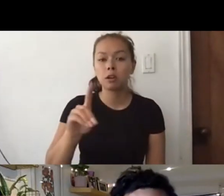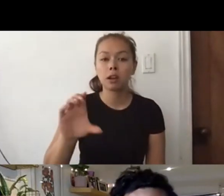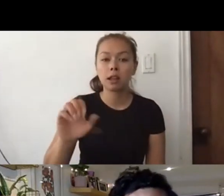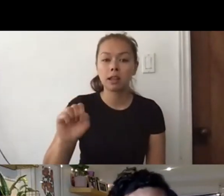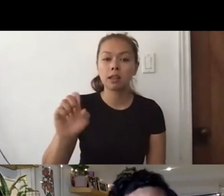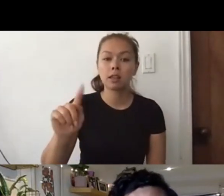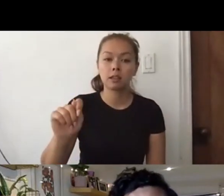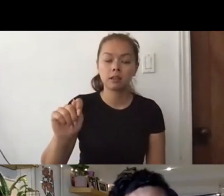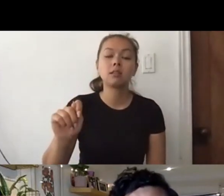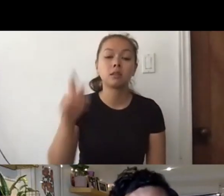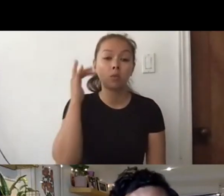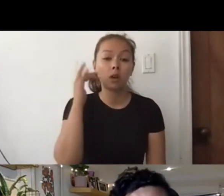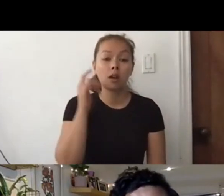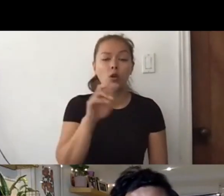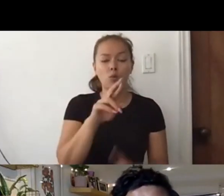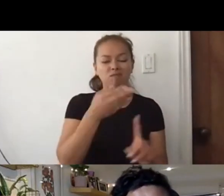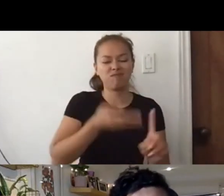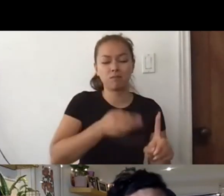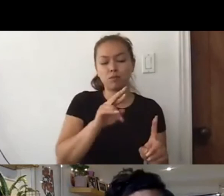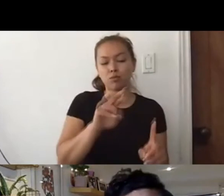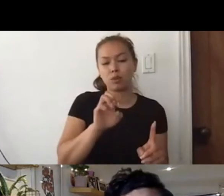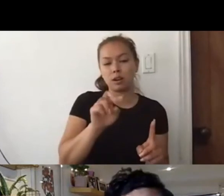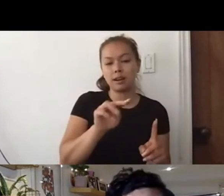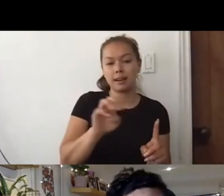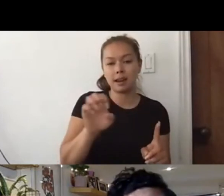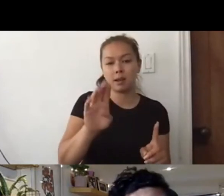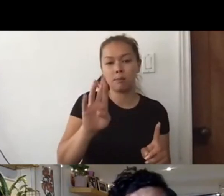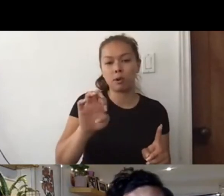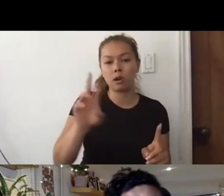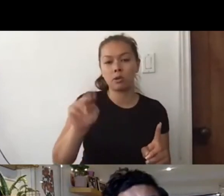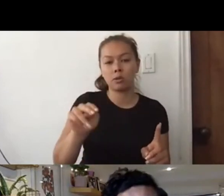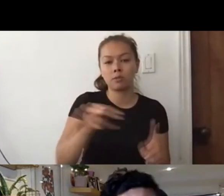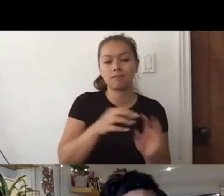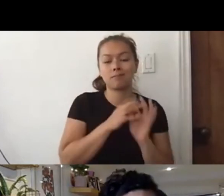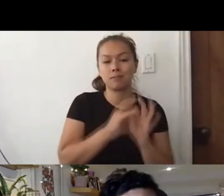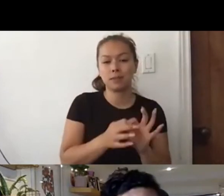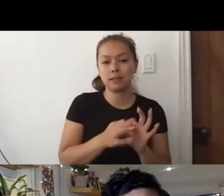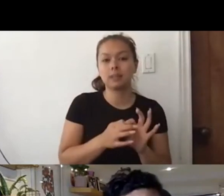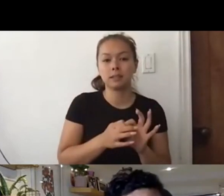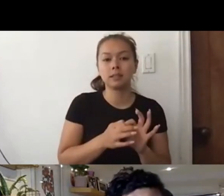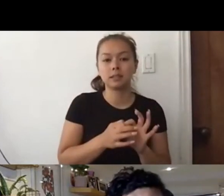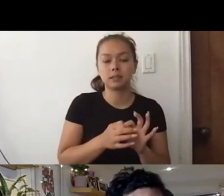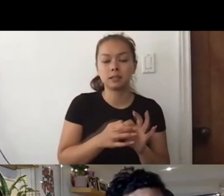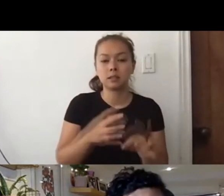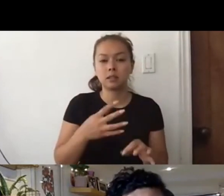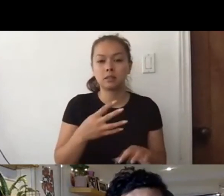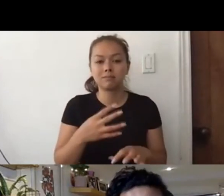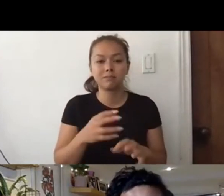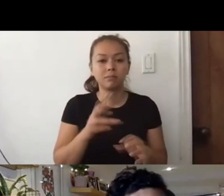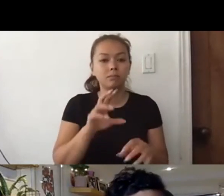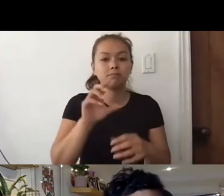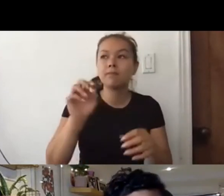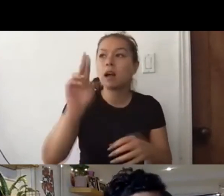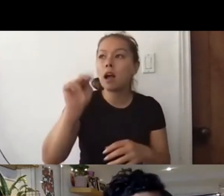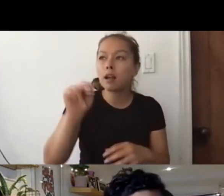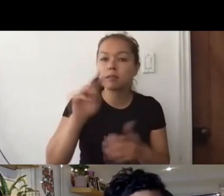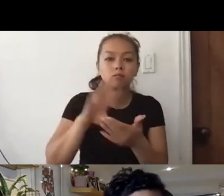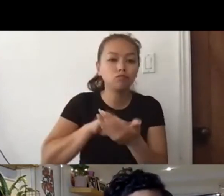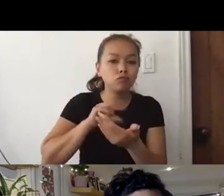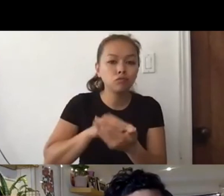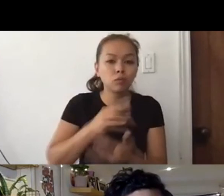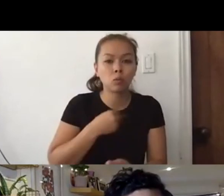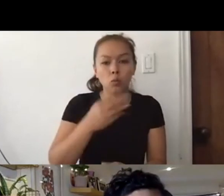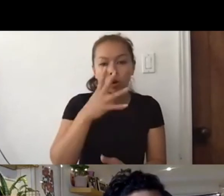that goes the same way with unlearning white supremacy, unlearning settler colonialism in whatever ways that are accessible to